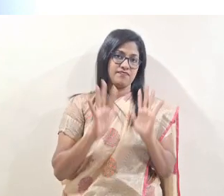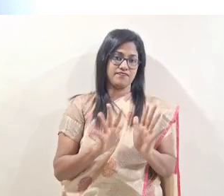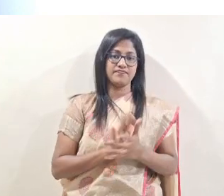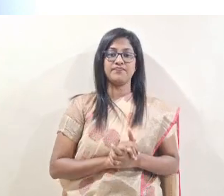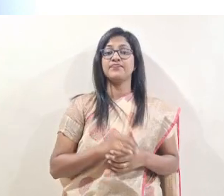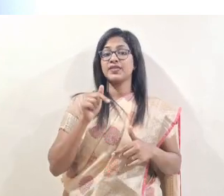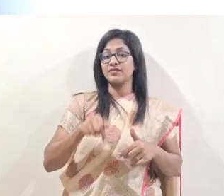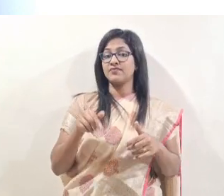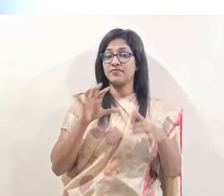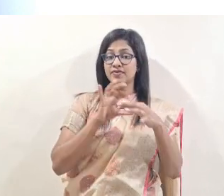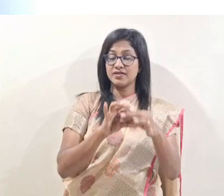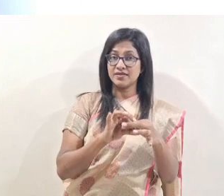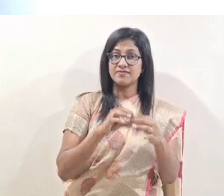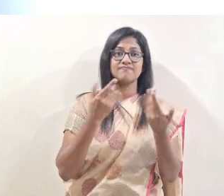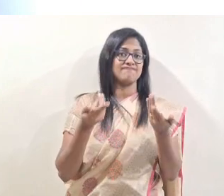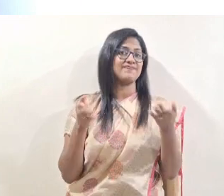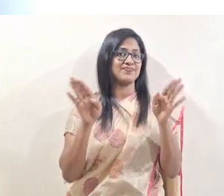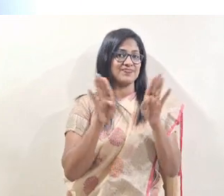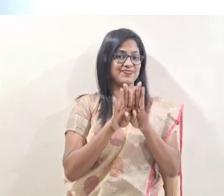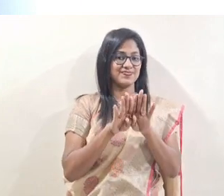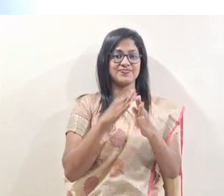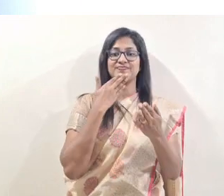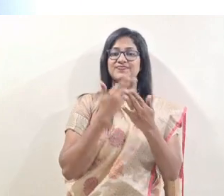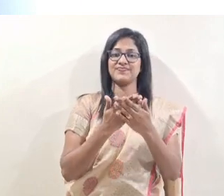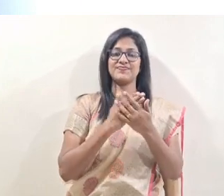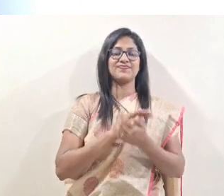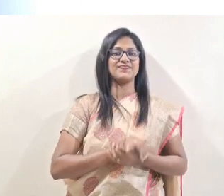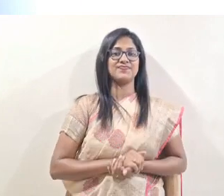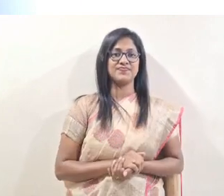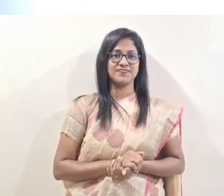With that, I close this. Thank you.